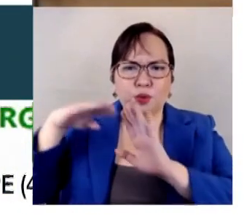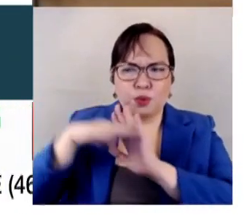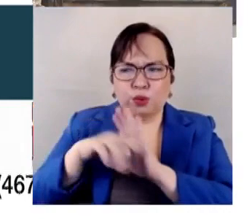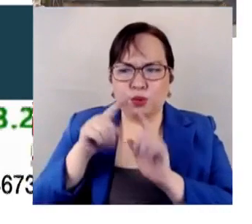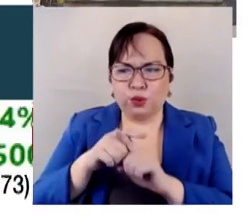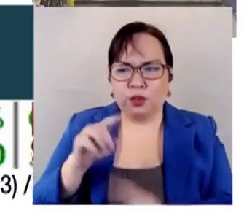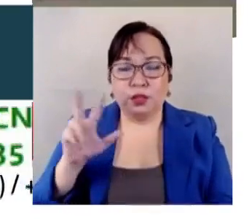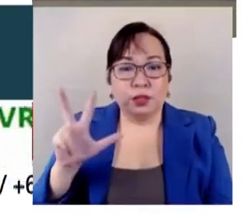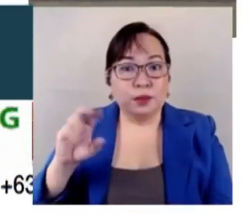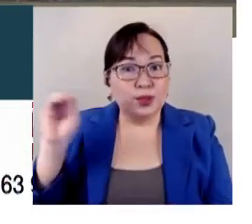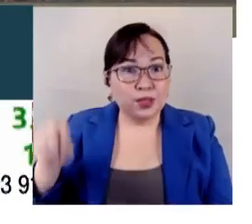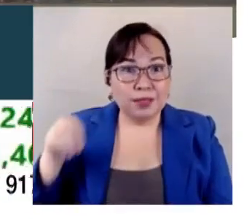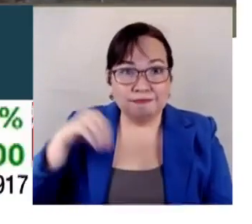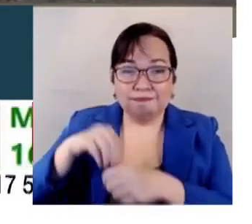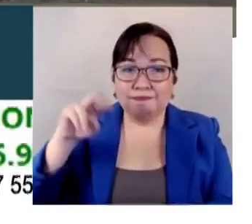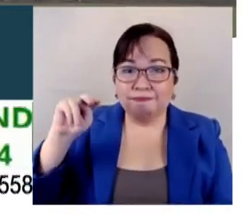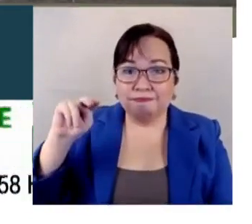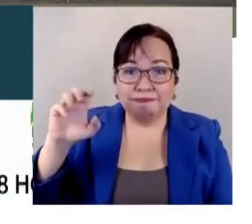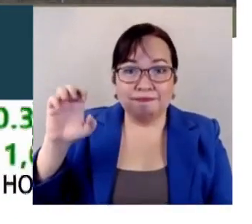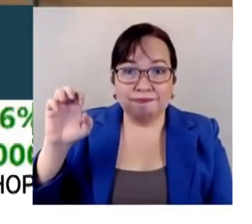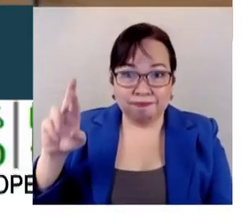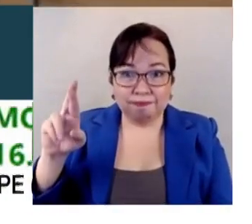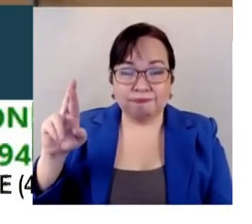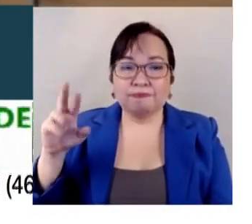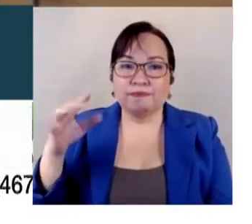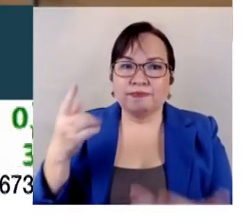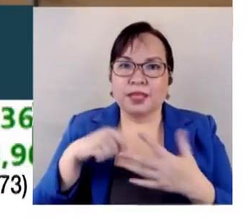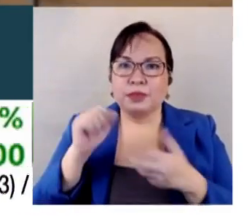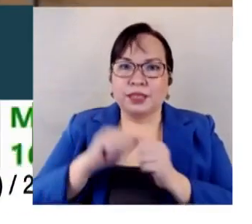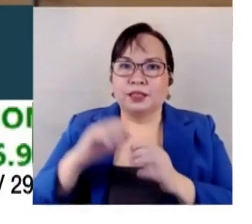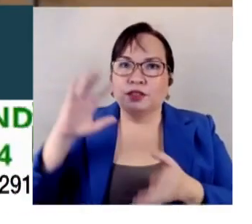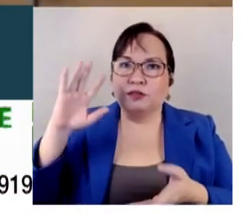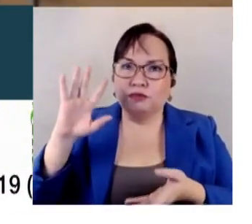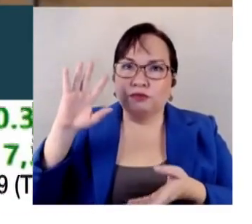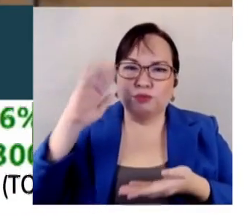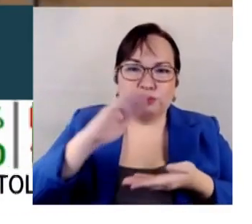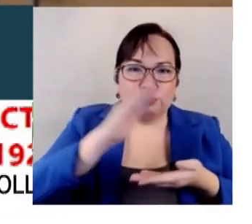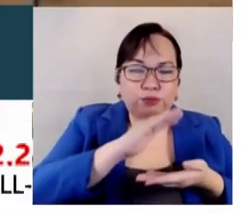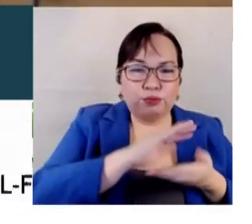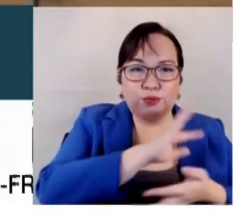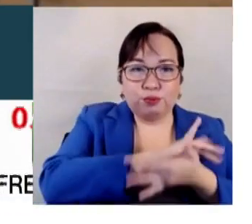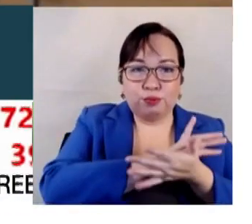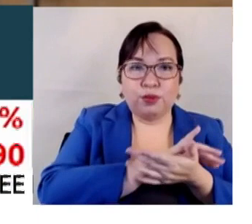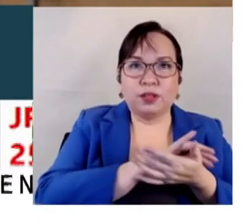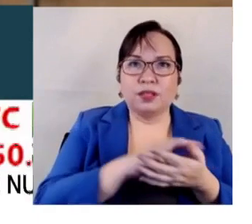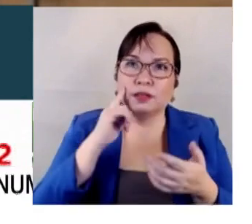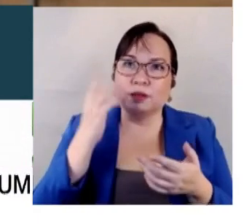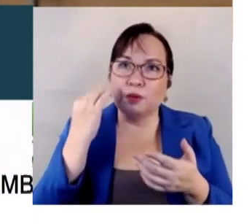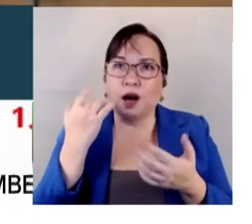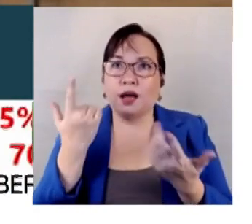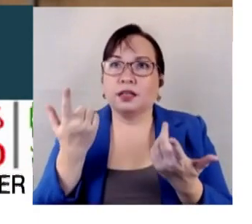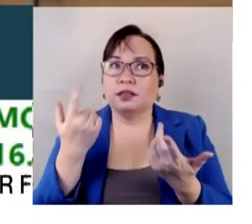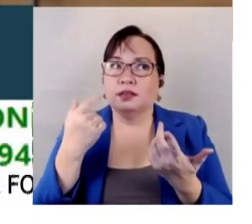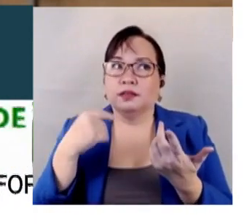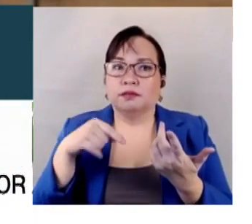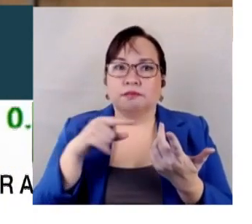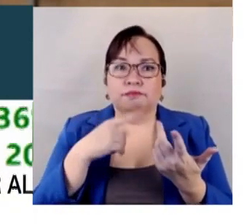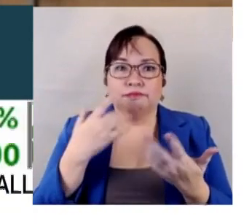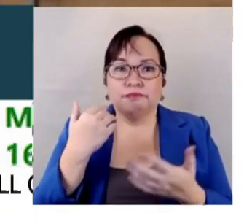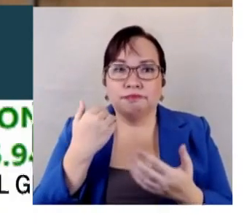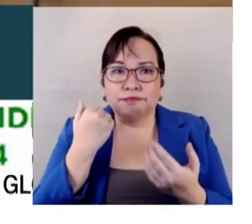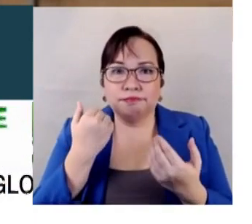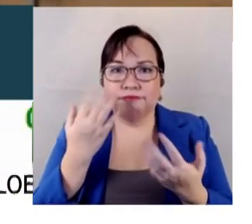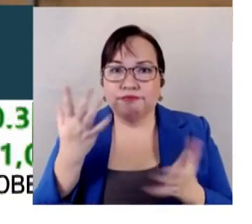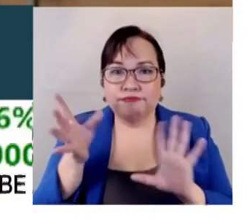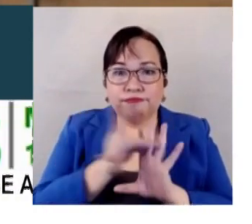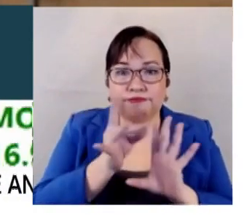3%. We're testing enough and the cases are decreasing. The reason tests are going down is because fewer people are getting COVID. And